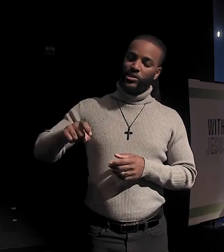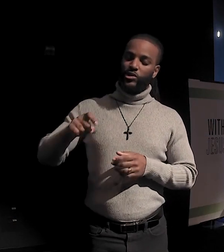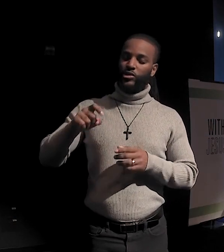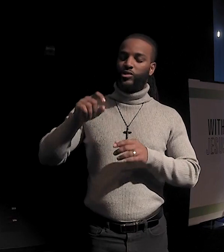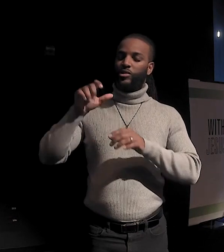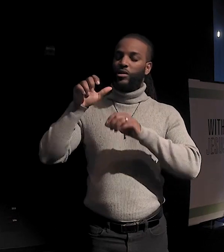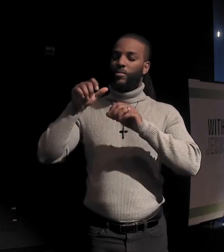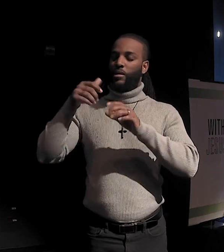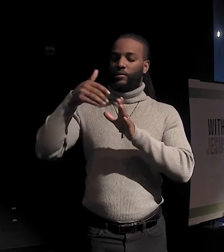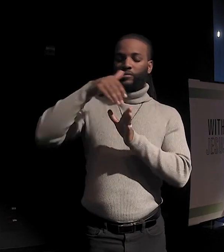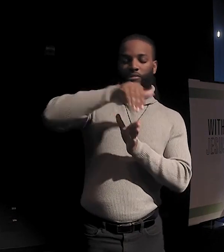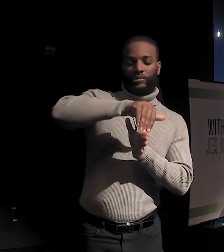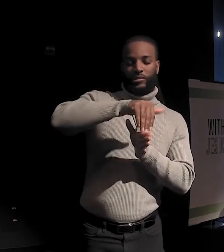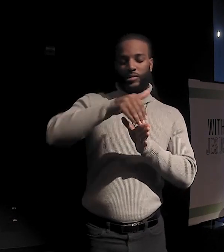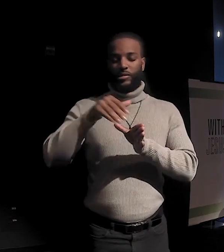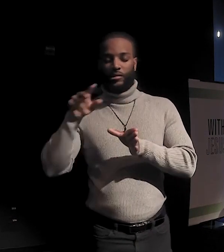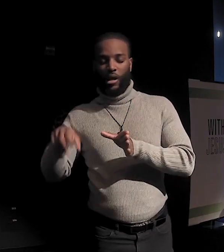ladders.